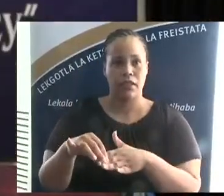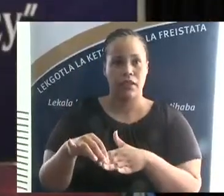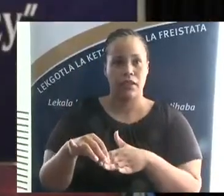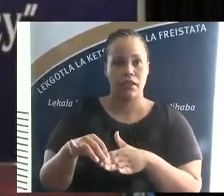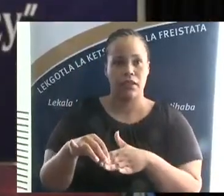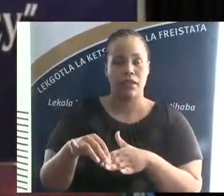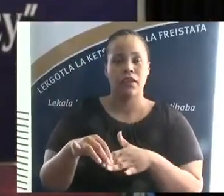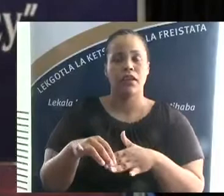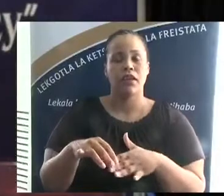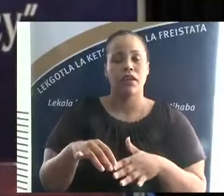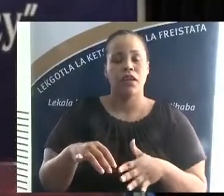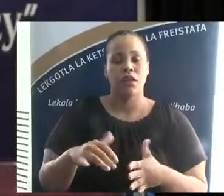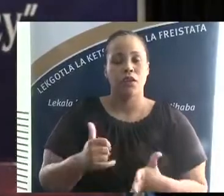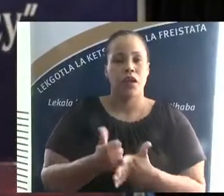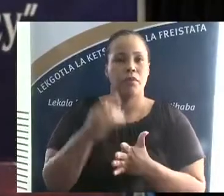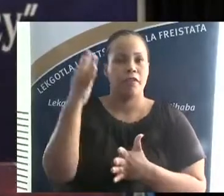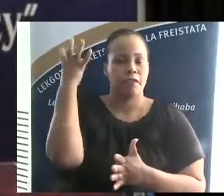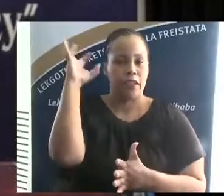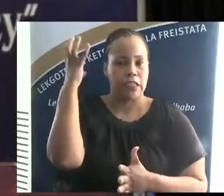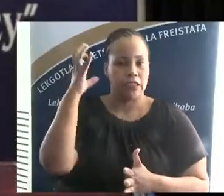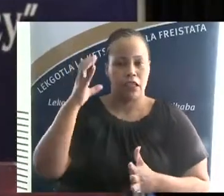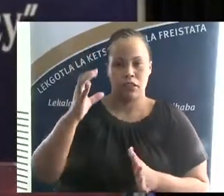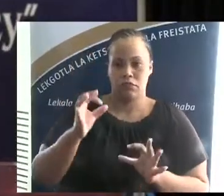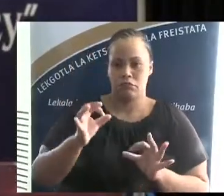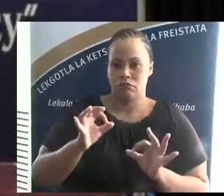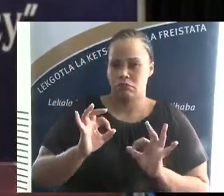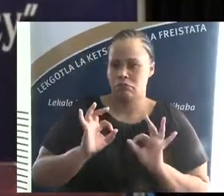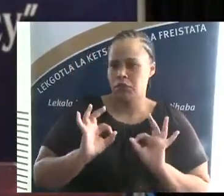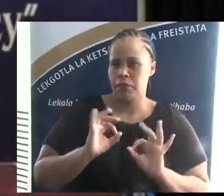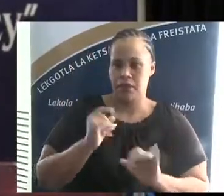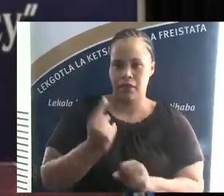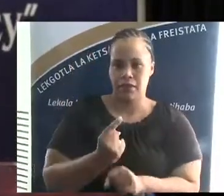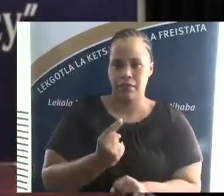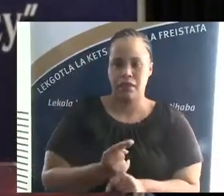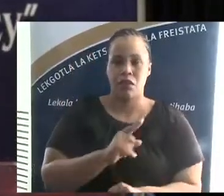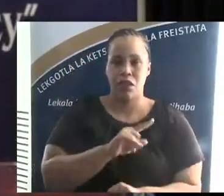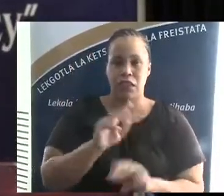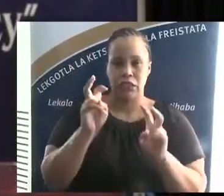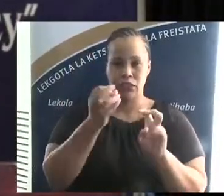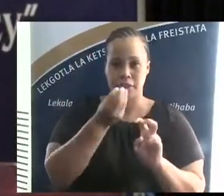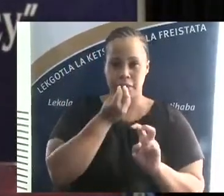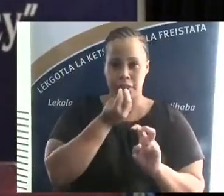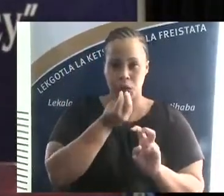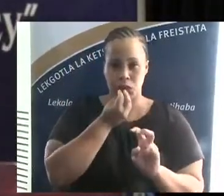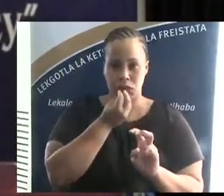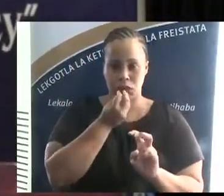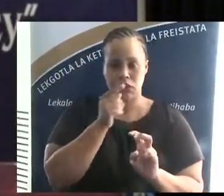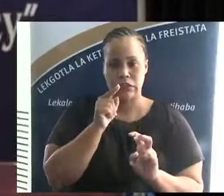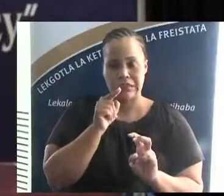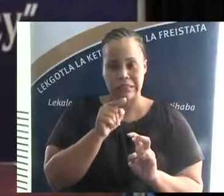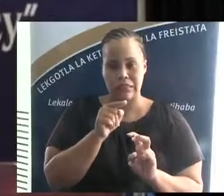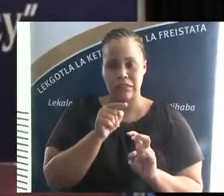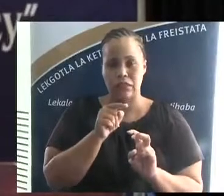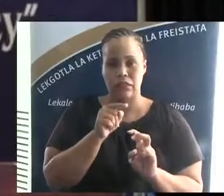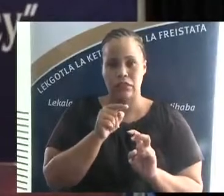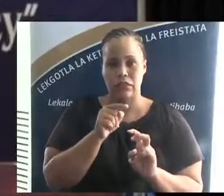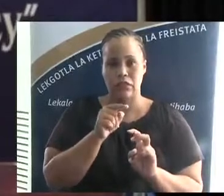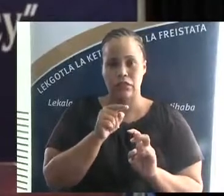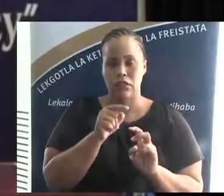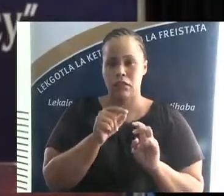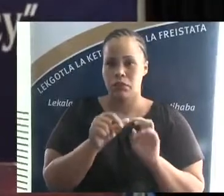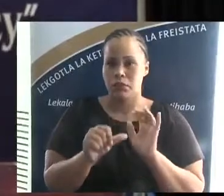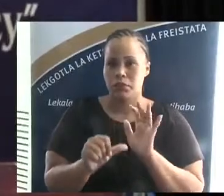food basket status of South Africa. Honourable Speaker, food security is the lifeblood of